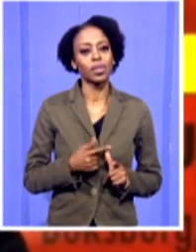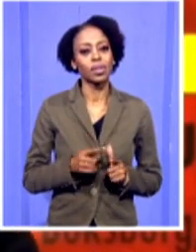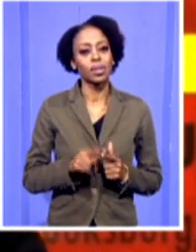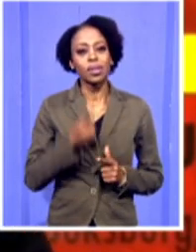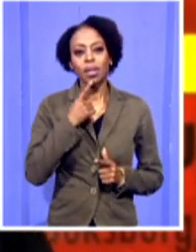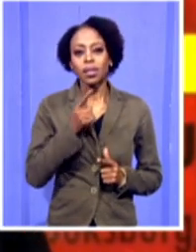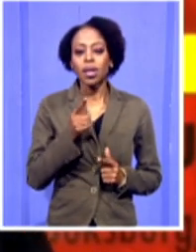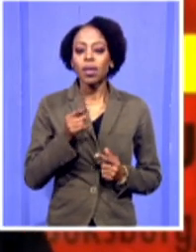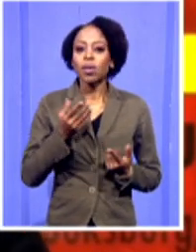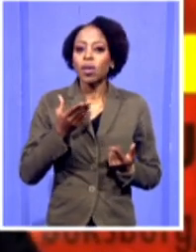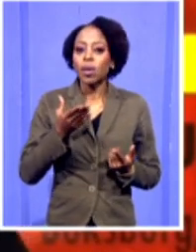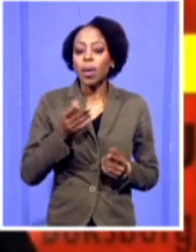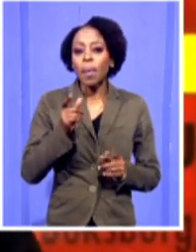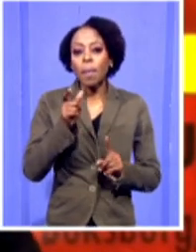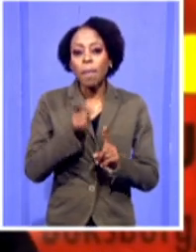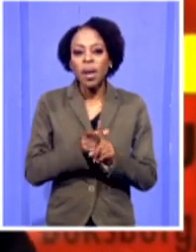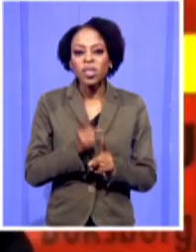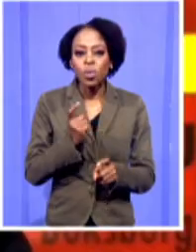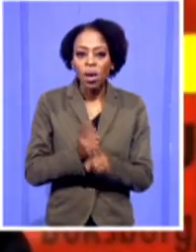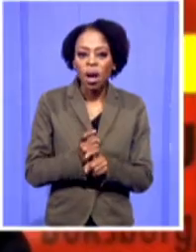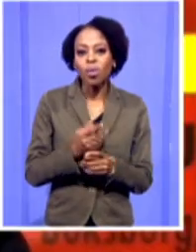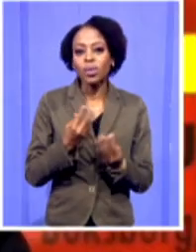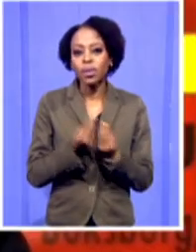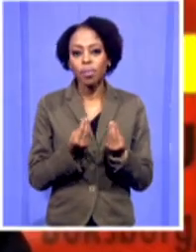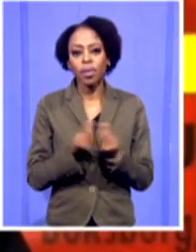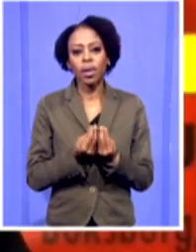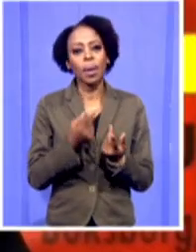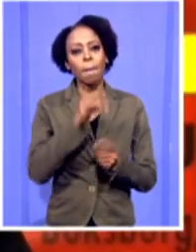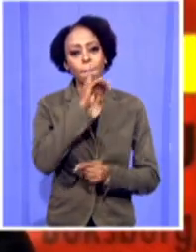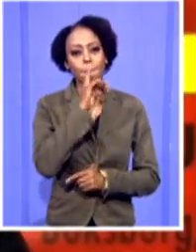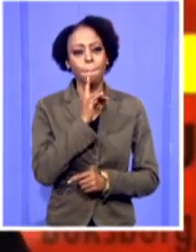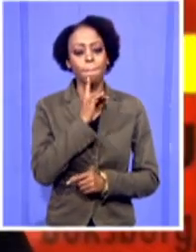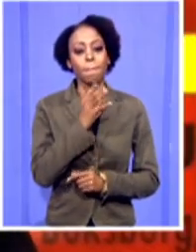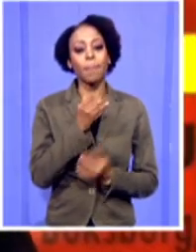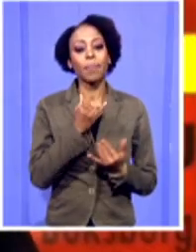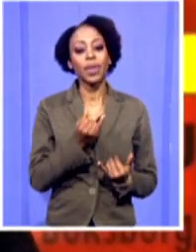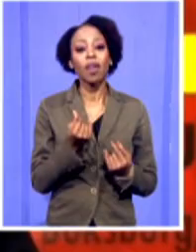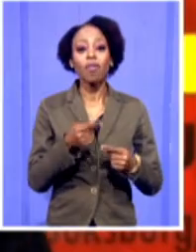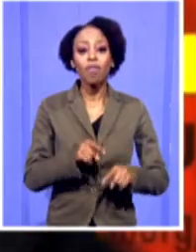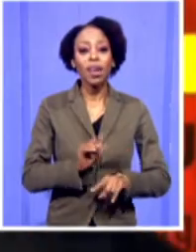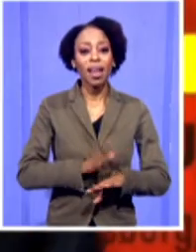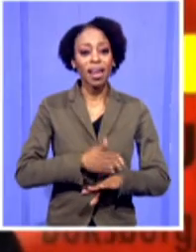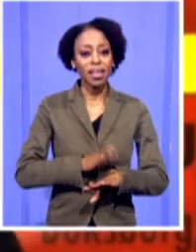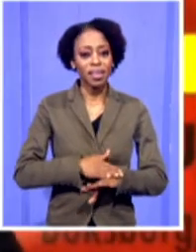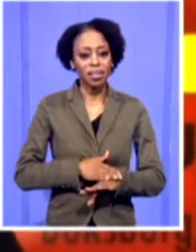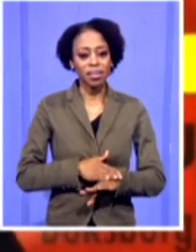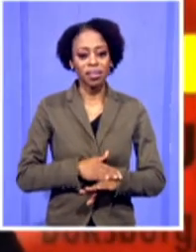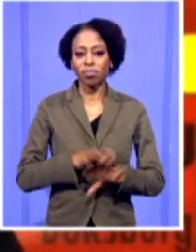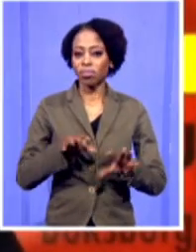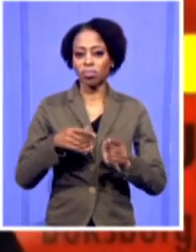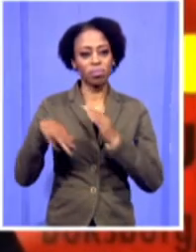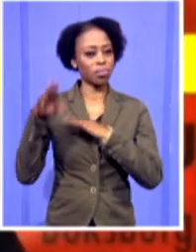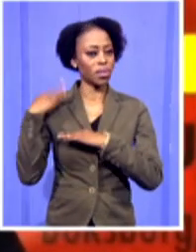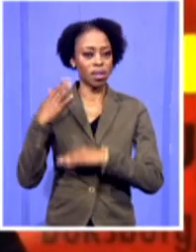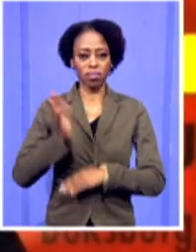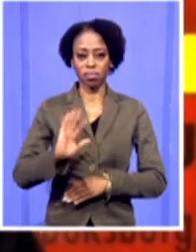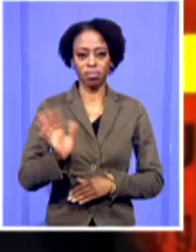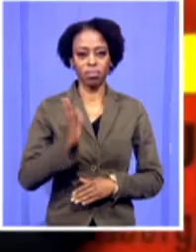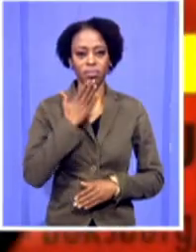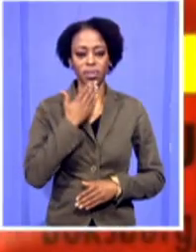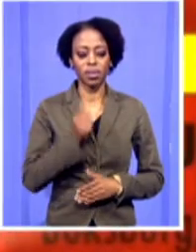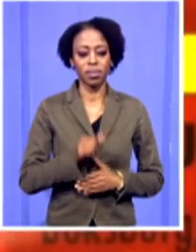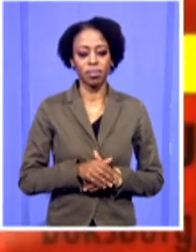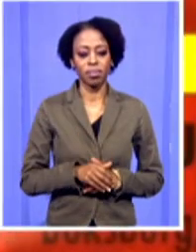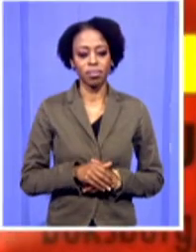any objection? There was none. If comrades came late, they cannot take us back.